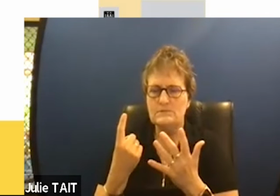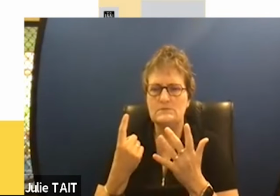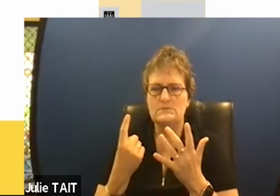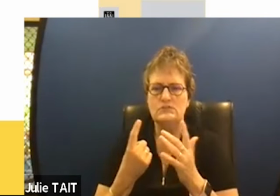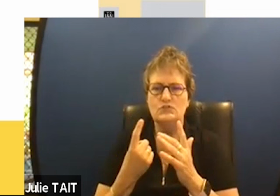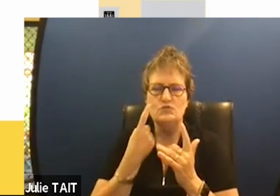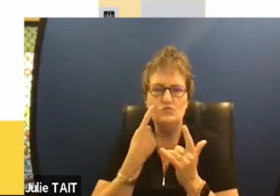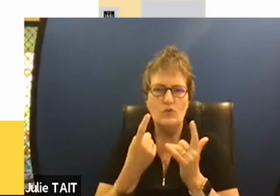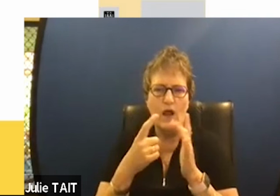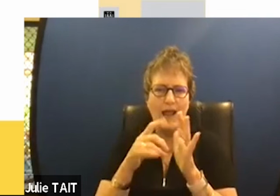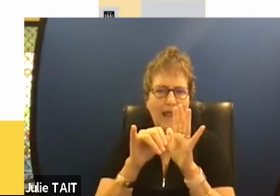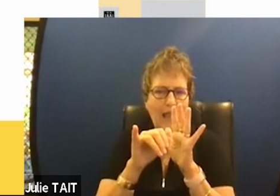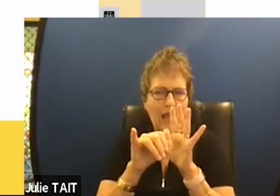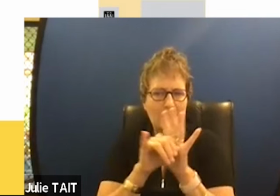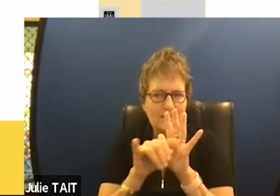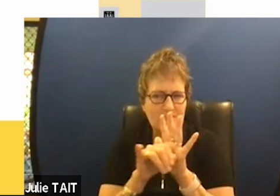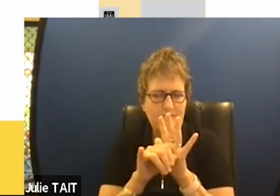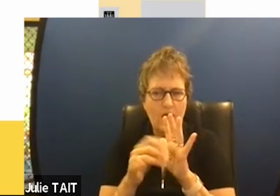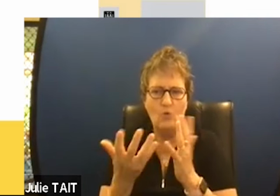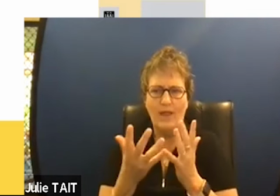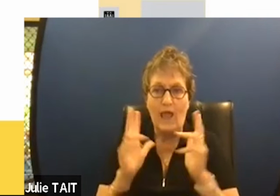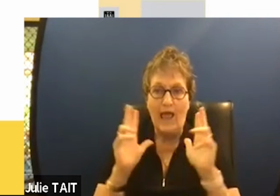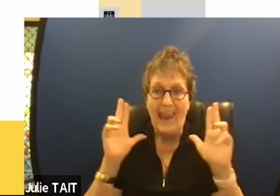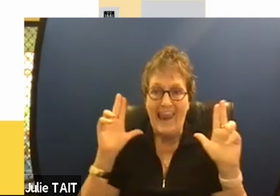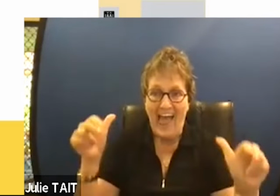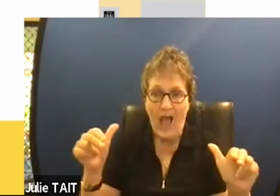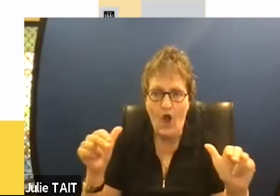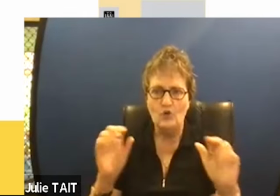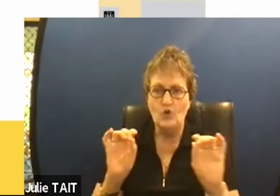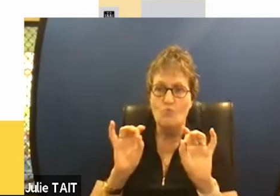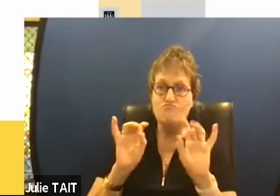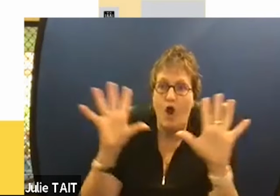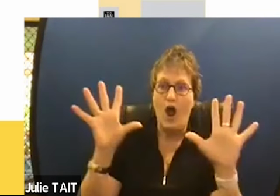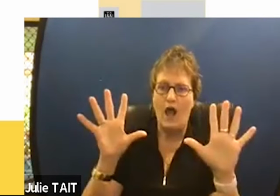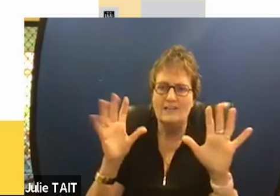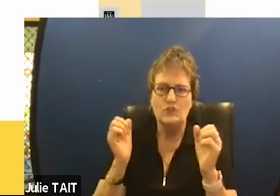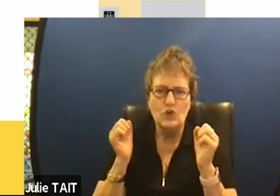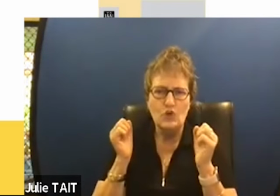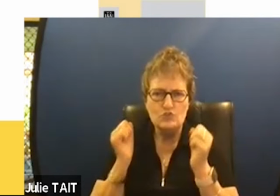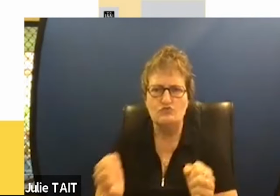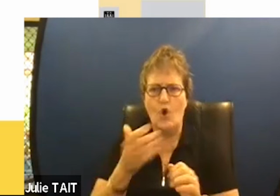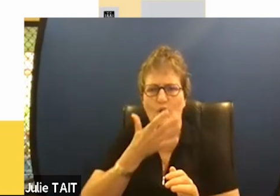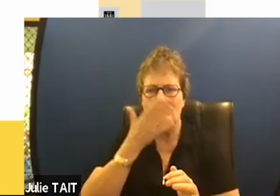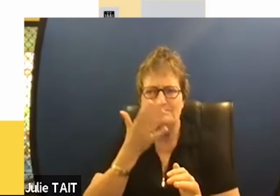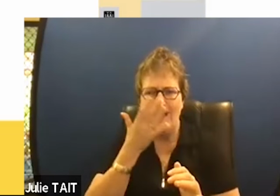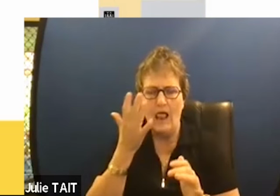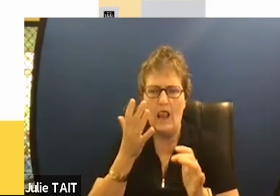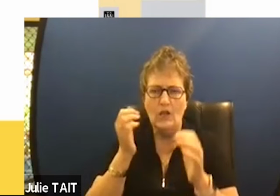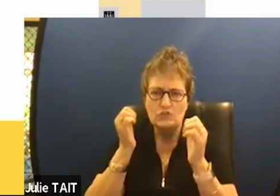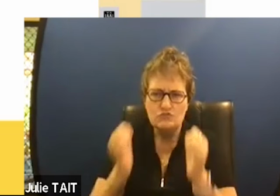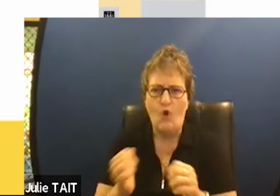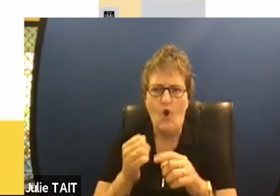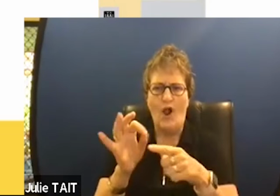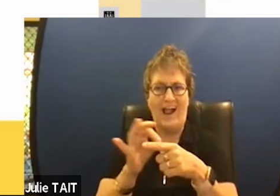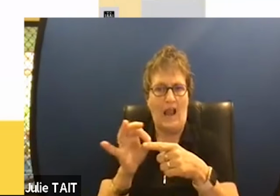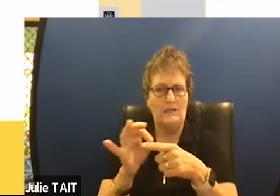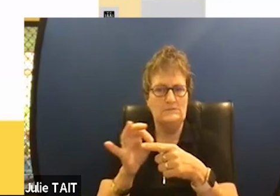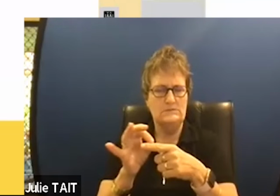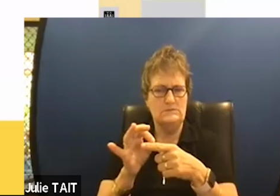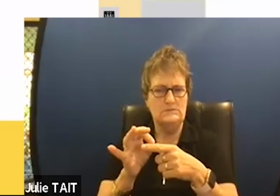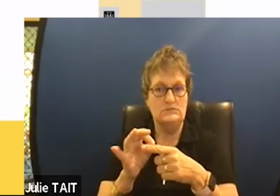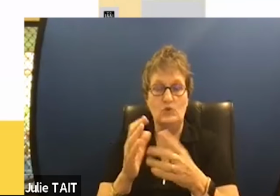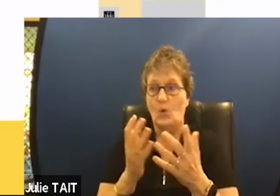identifying where you might encounter loud, bright, strong smells, intense colors, those sorts of things. So anybody